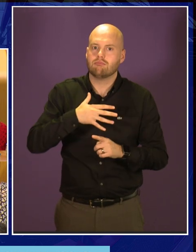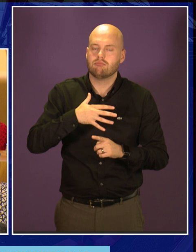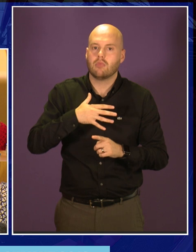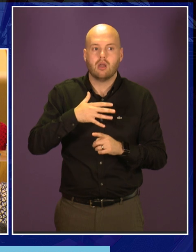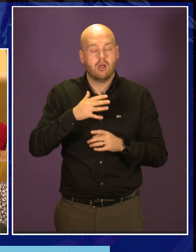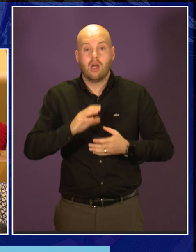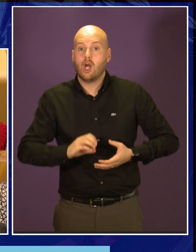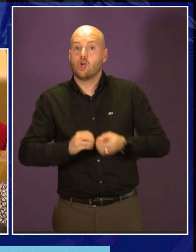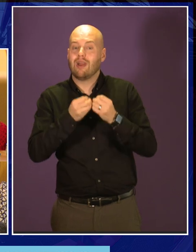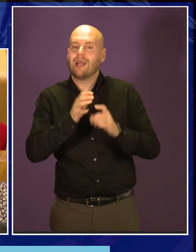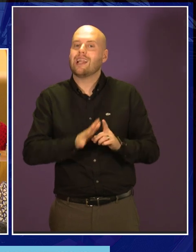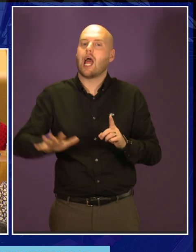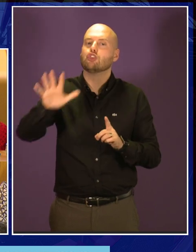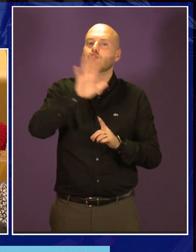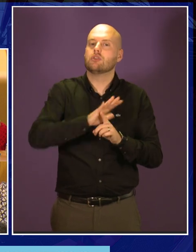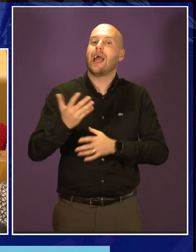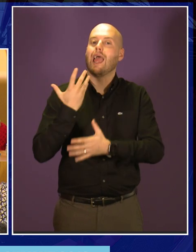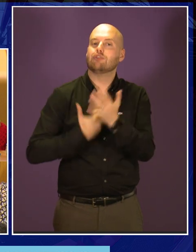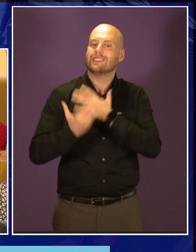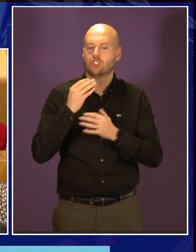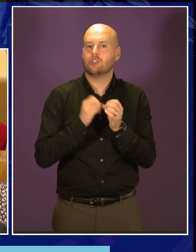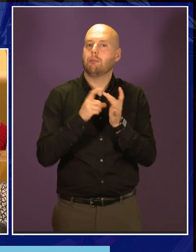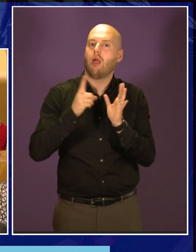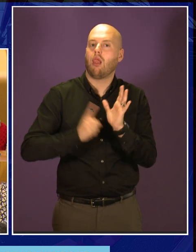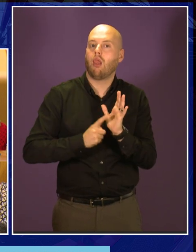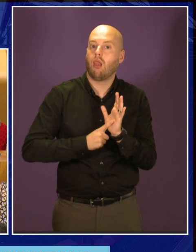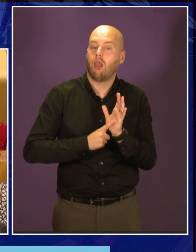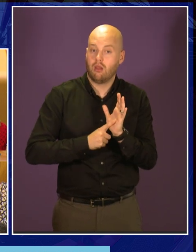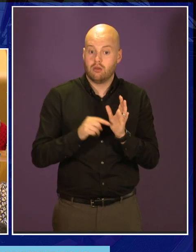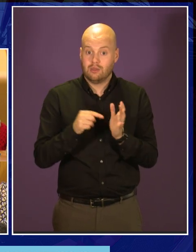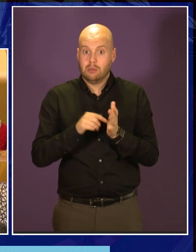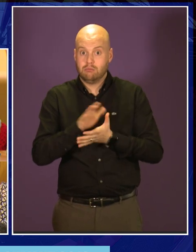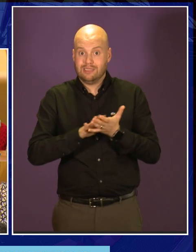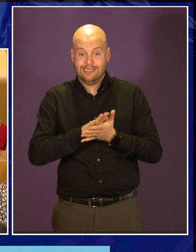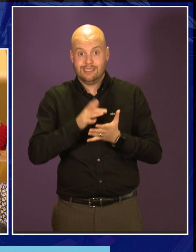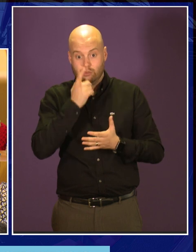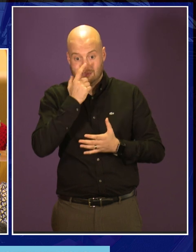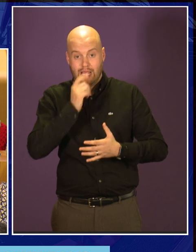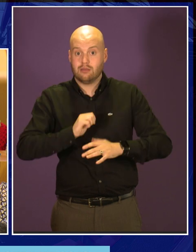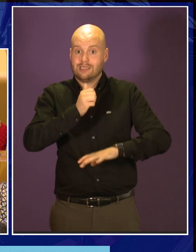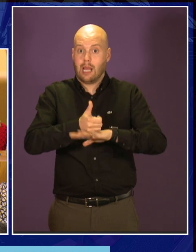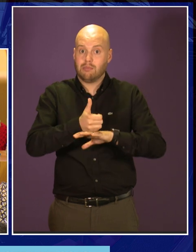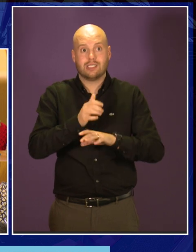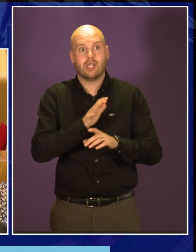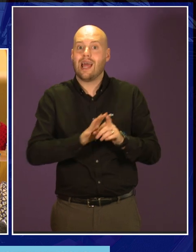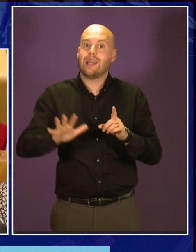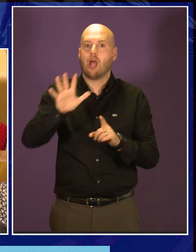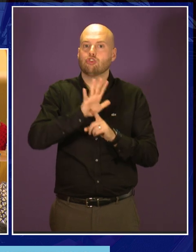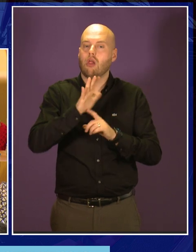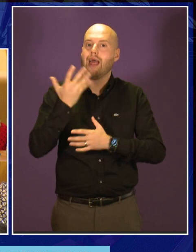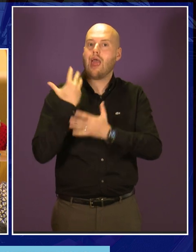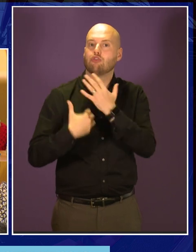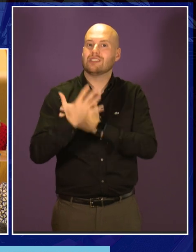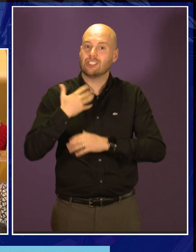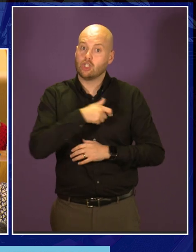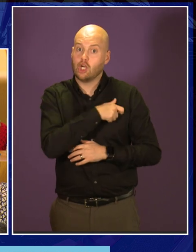National Heritage Bill, which can give us the opportunity of establishing the National Heritage Commission. Why are we doing this? We